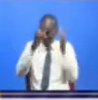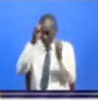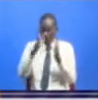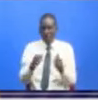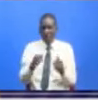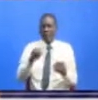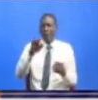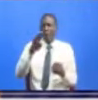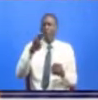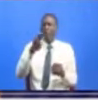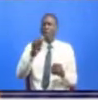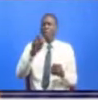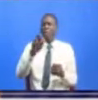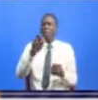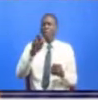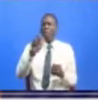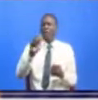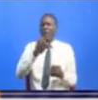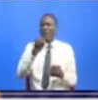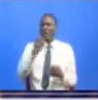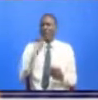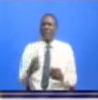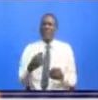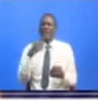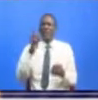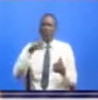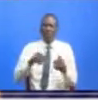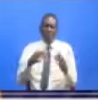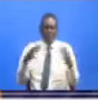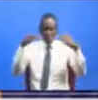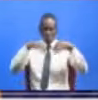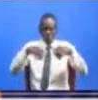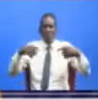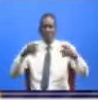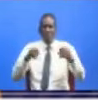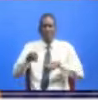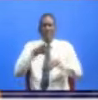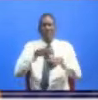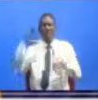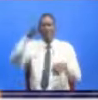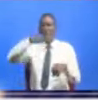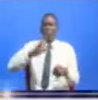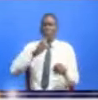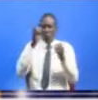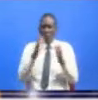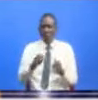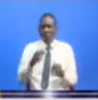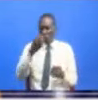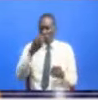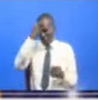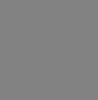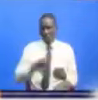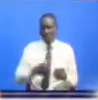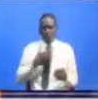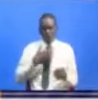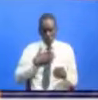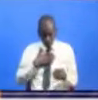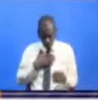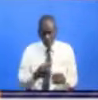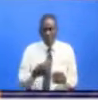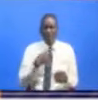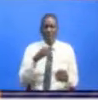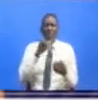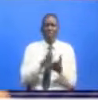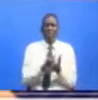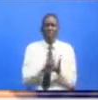his hailing the event as a success. National Assembly Speaker Moses Wetangula, who was the guest of honor, noted that the